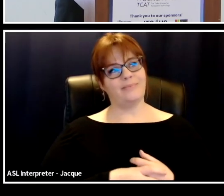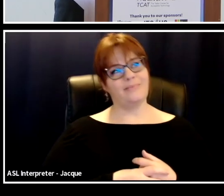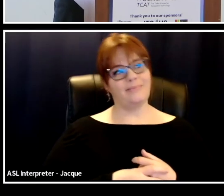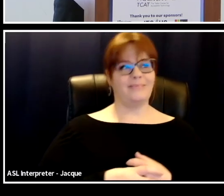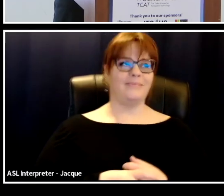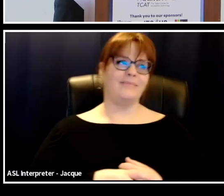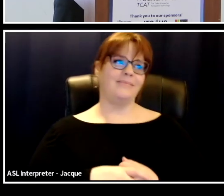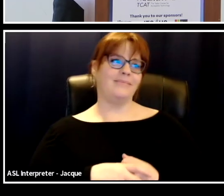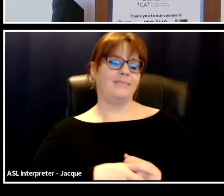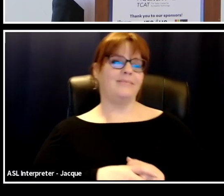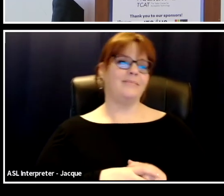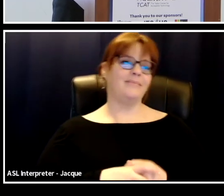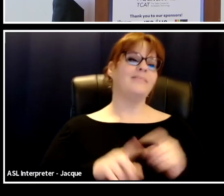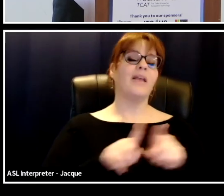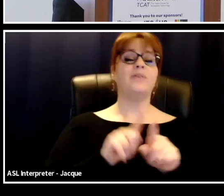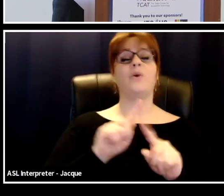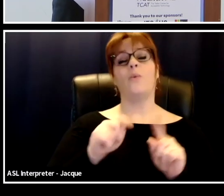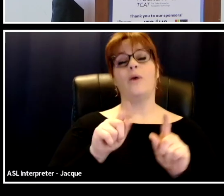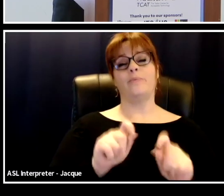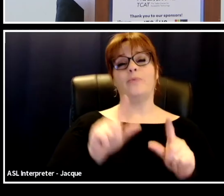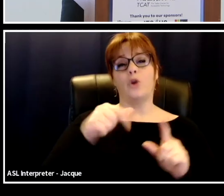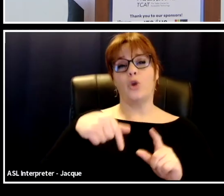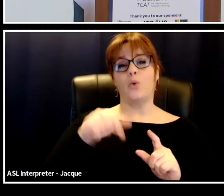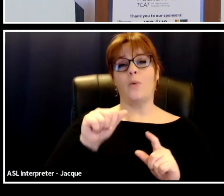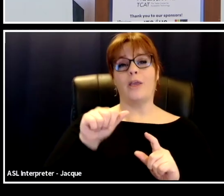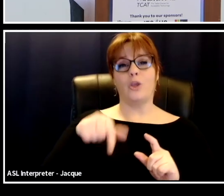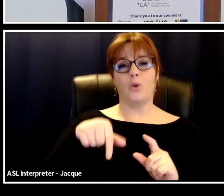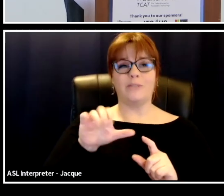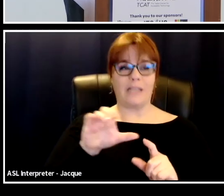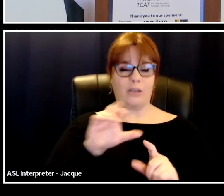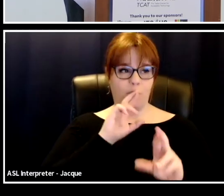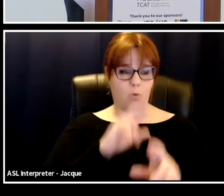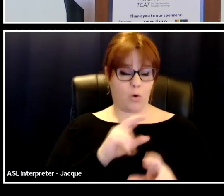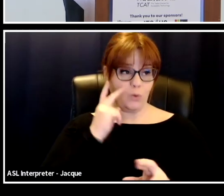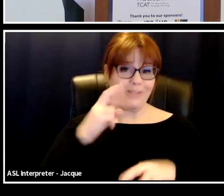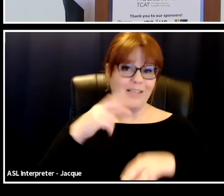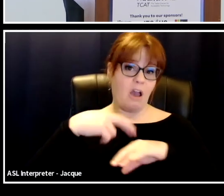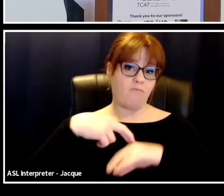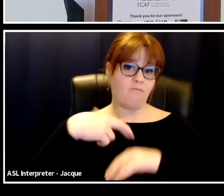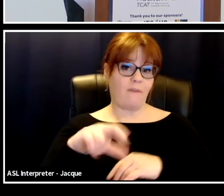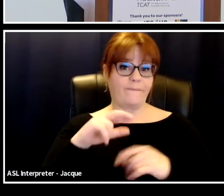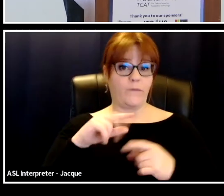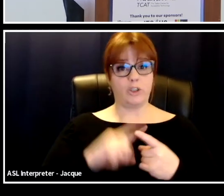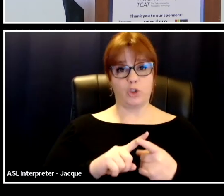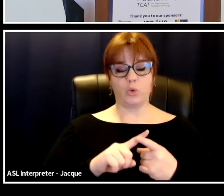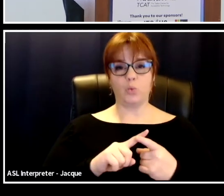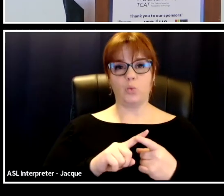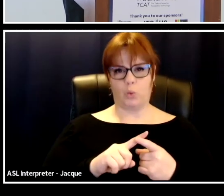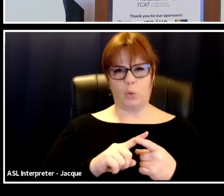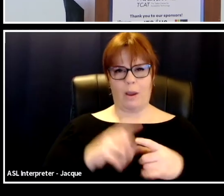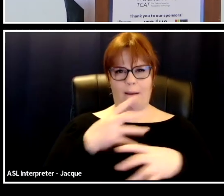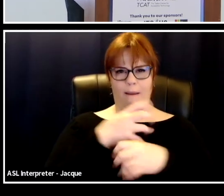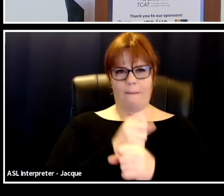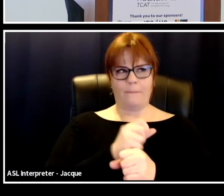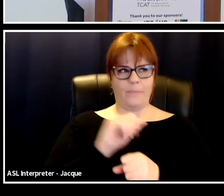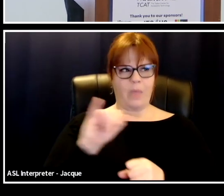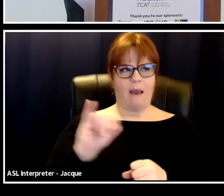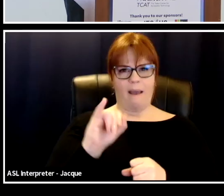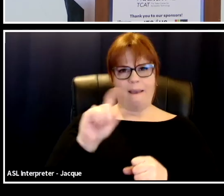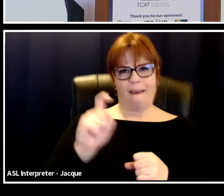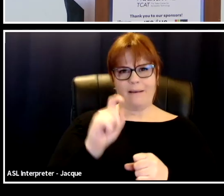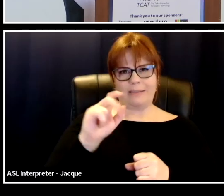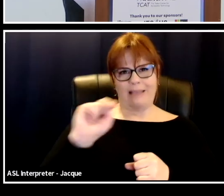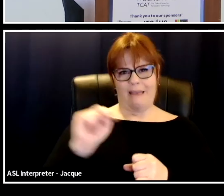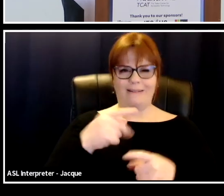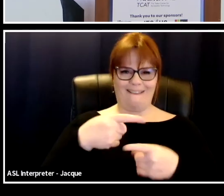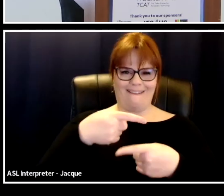So also when you pop open the QA/QC report, you'll see reference to a kind of acronym IXN quality, intersection